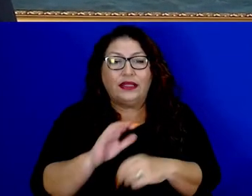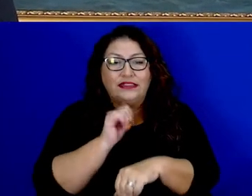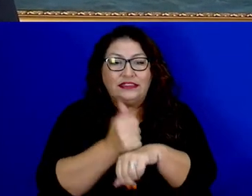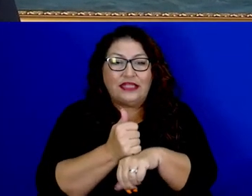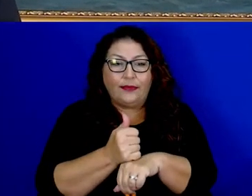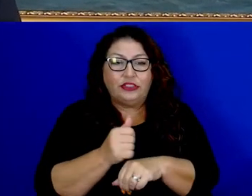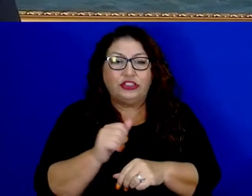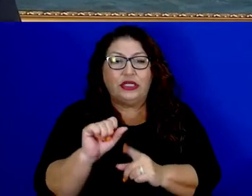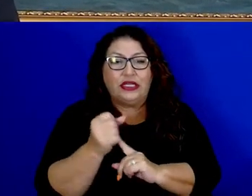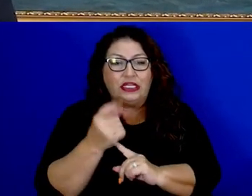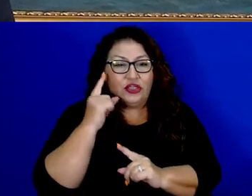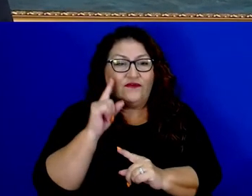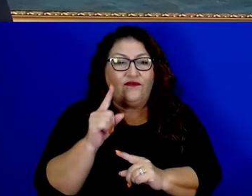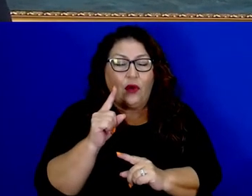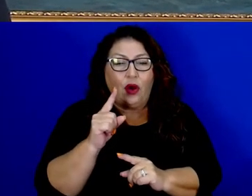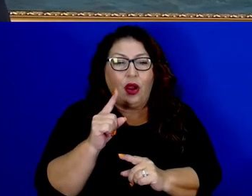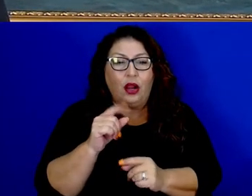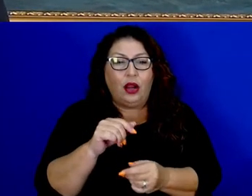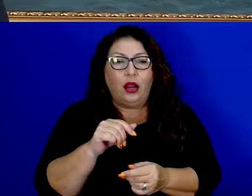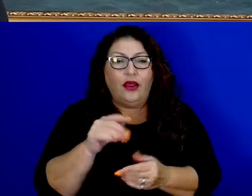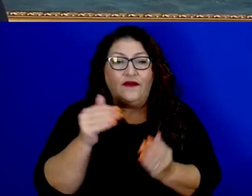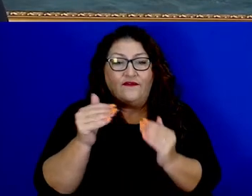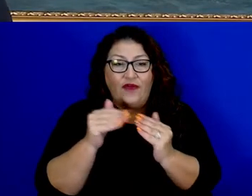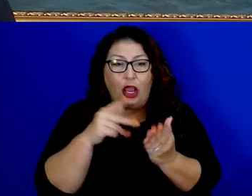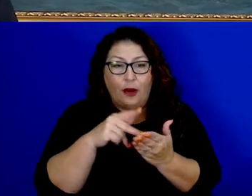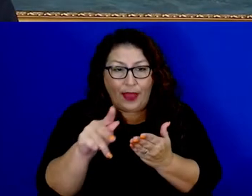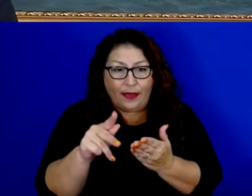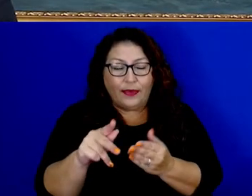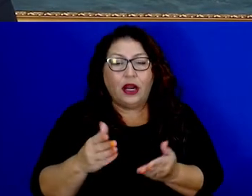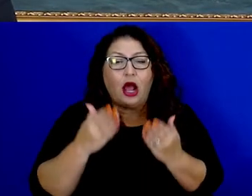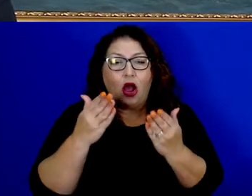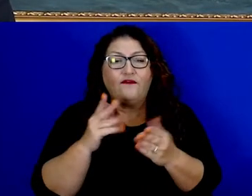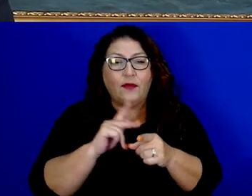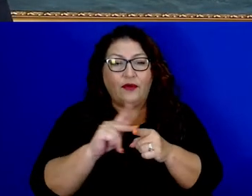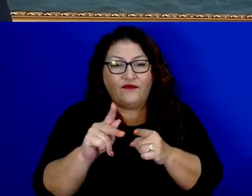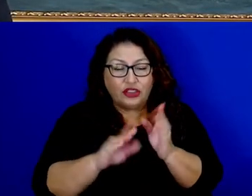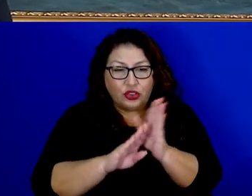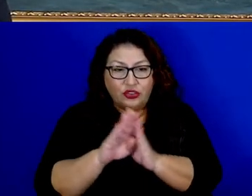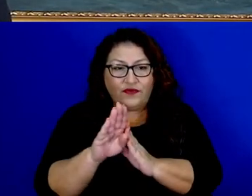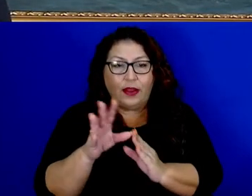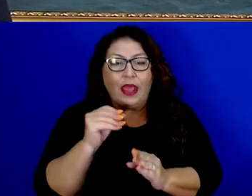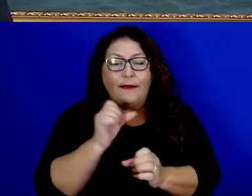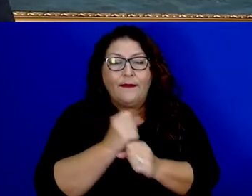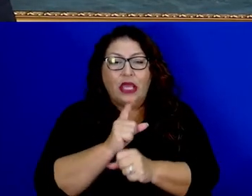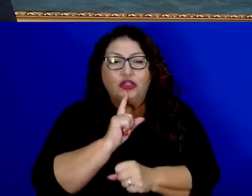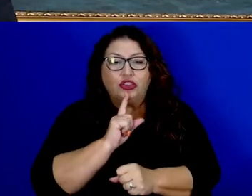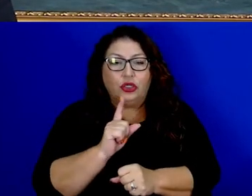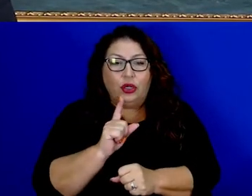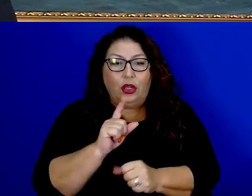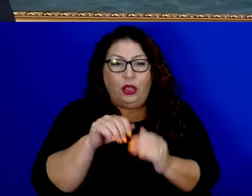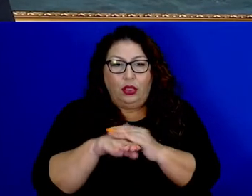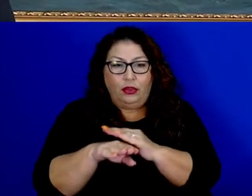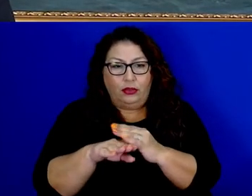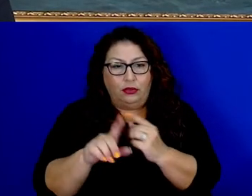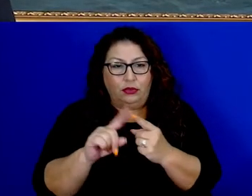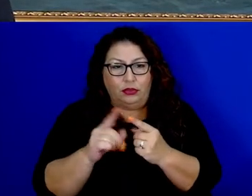and fair payment, offering professional development, and ensuring access to services such as childcare